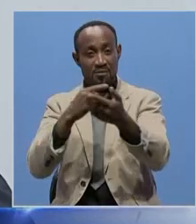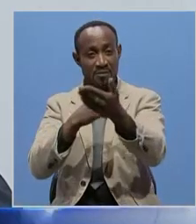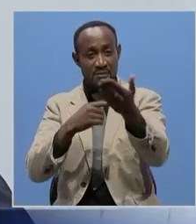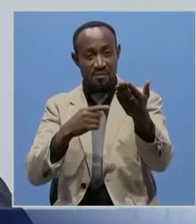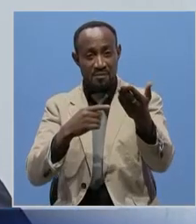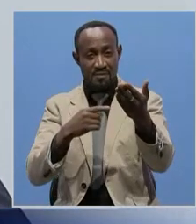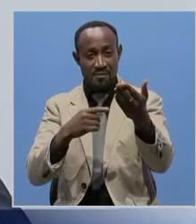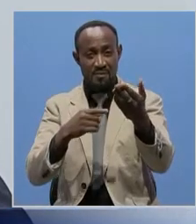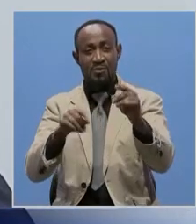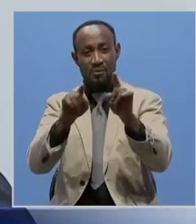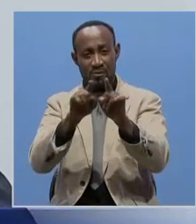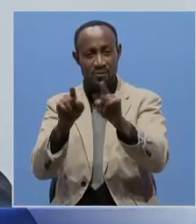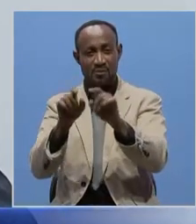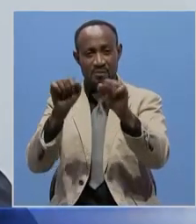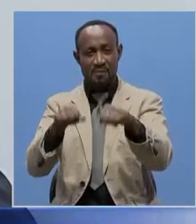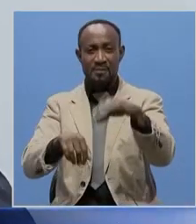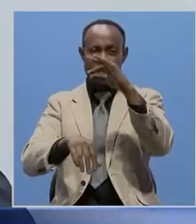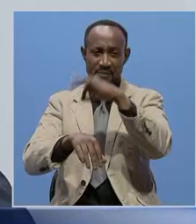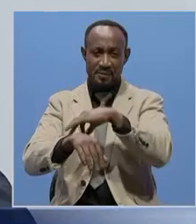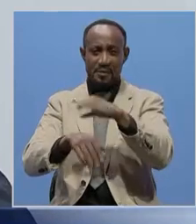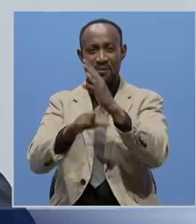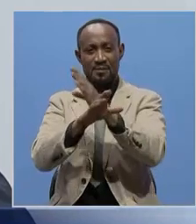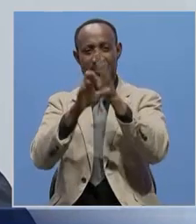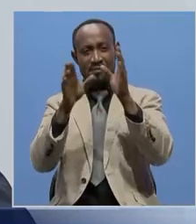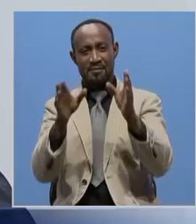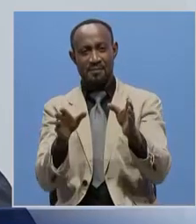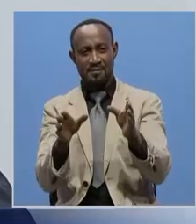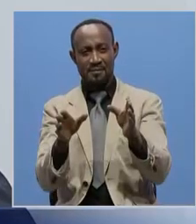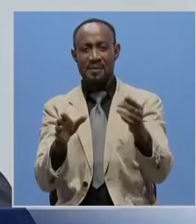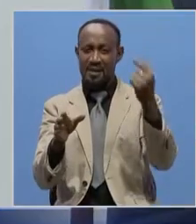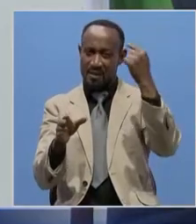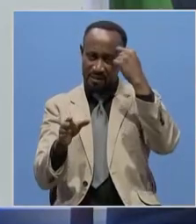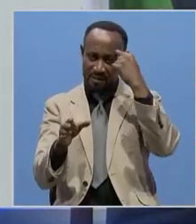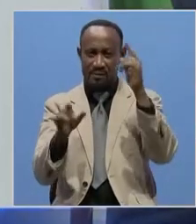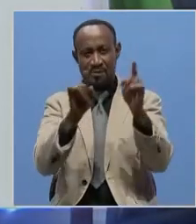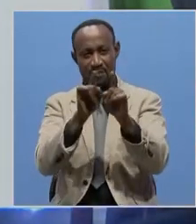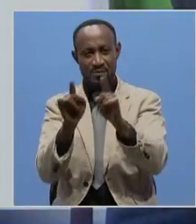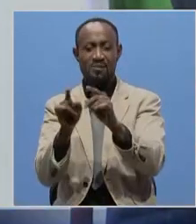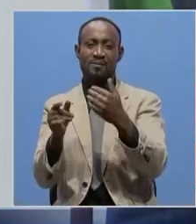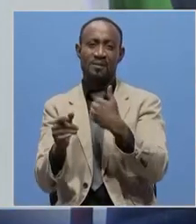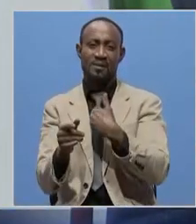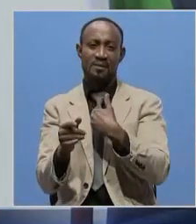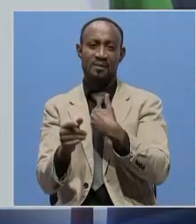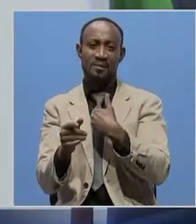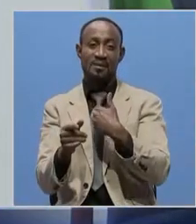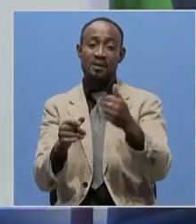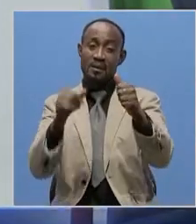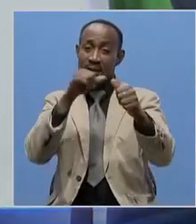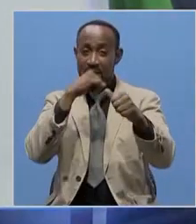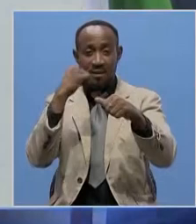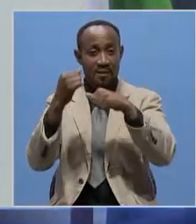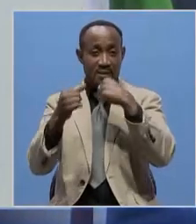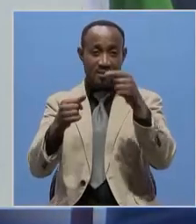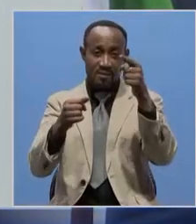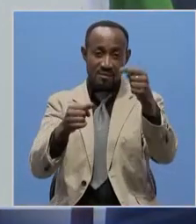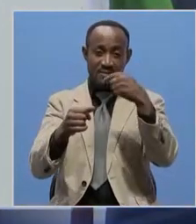will be beneficial for the citizens and for the government. The visiting EU Commissioner for Agriculture